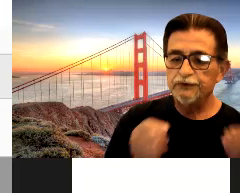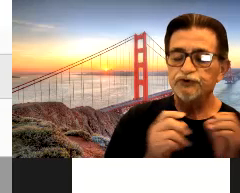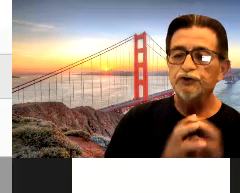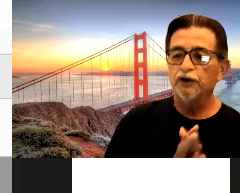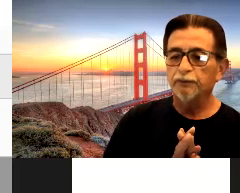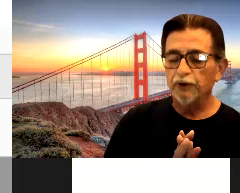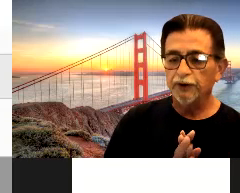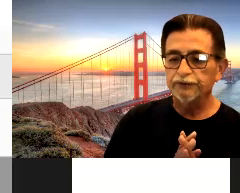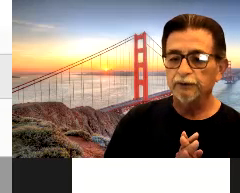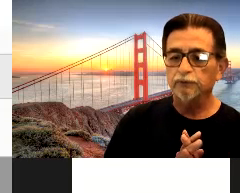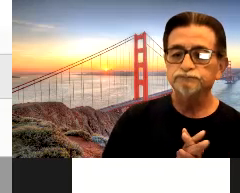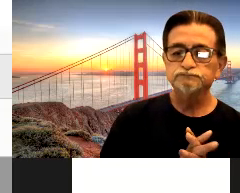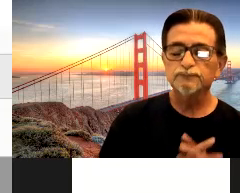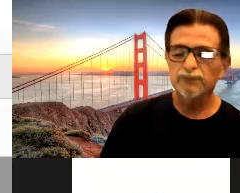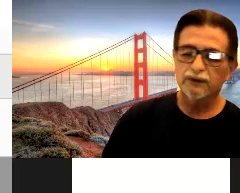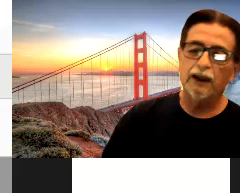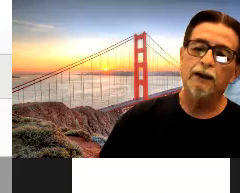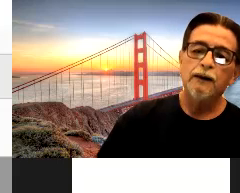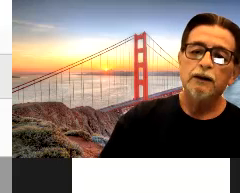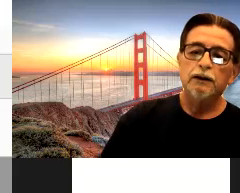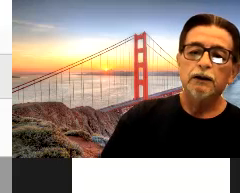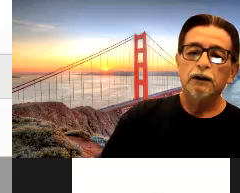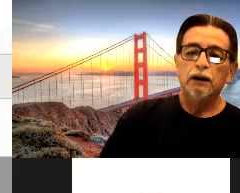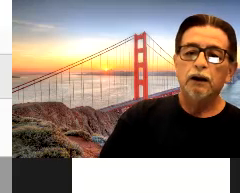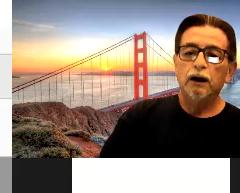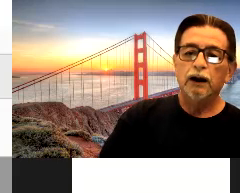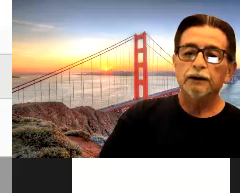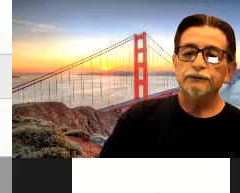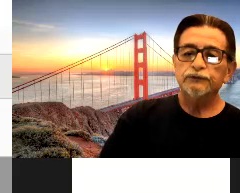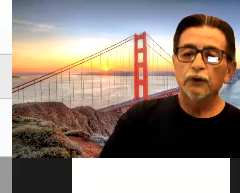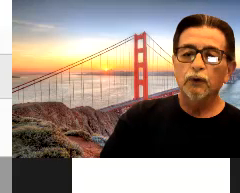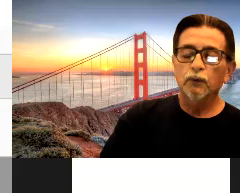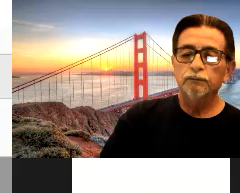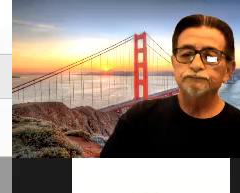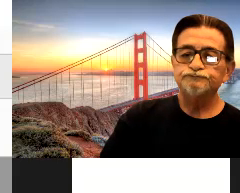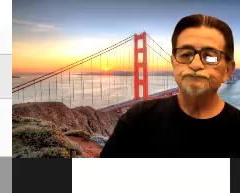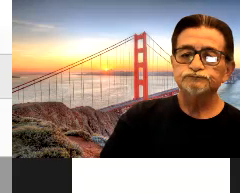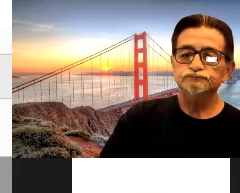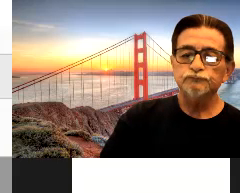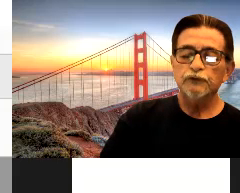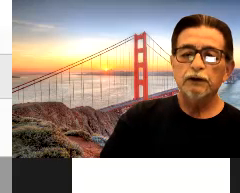their position on the periodic table, okay? All right, so